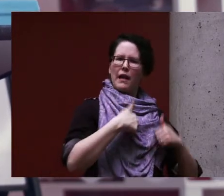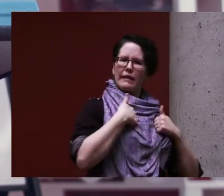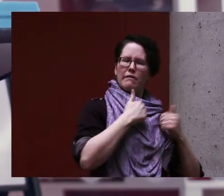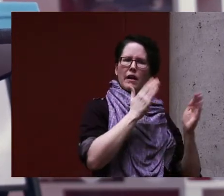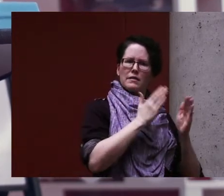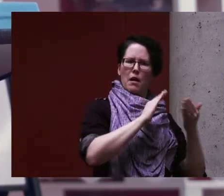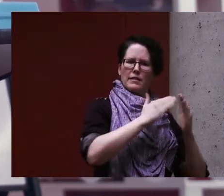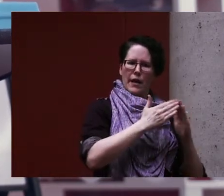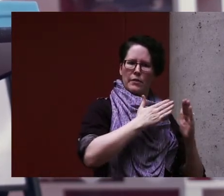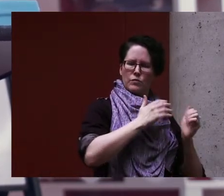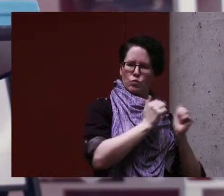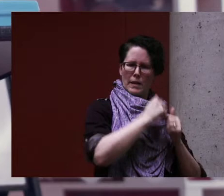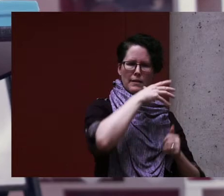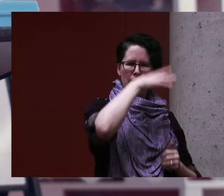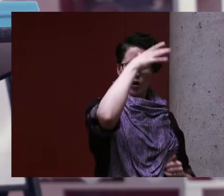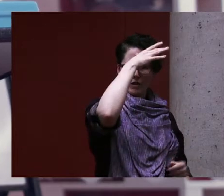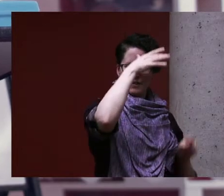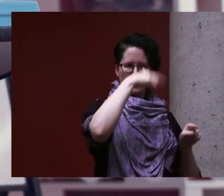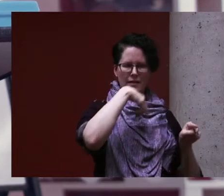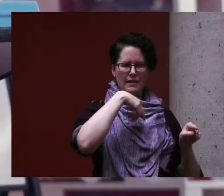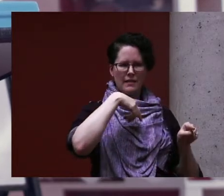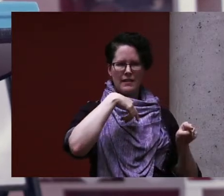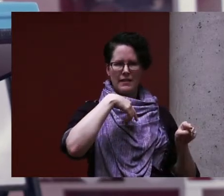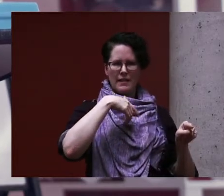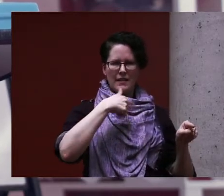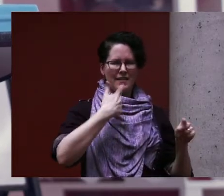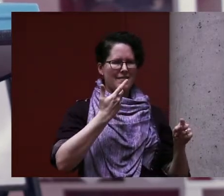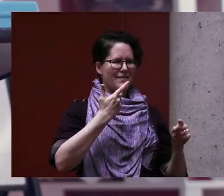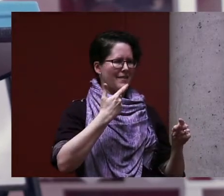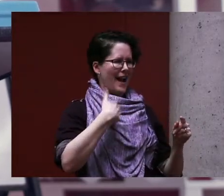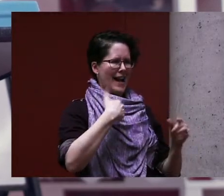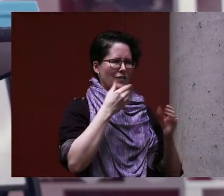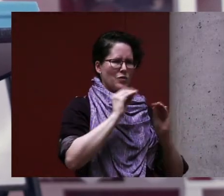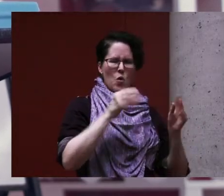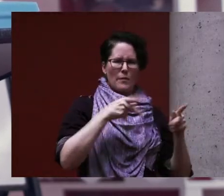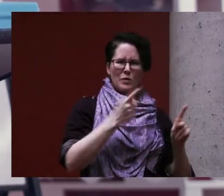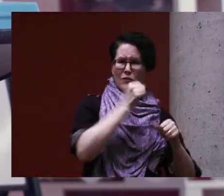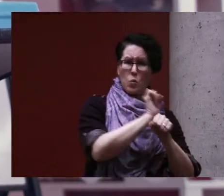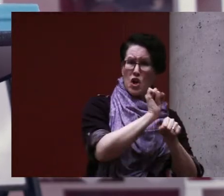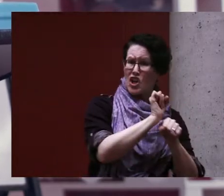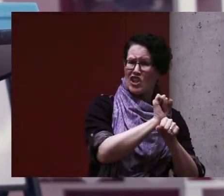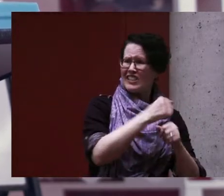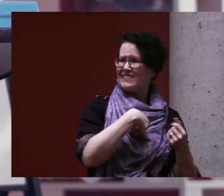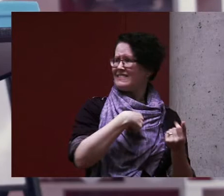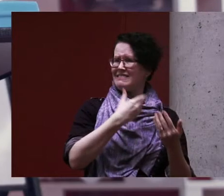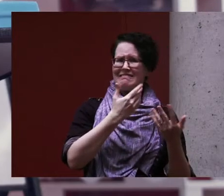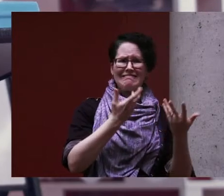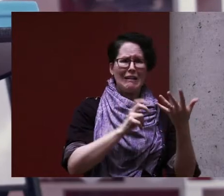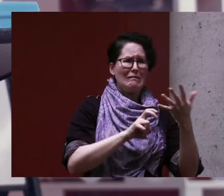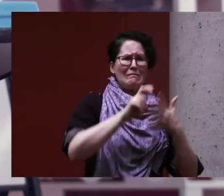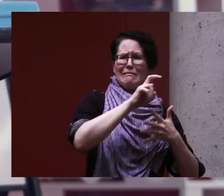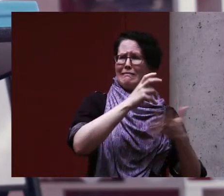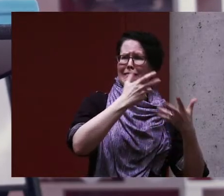no opportunities for work or advancement of any kind. And that's something I didn't want to do. So I took